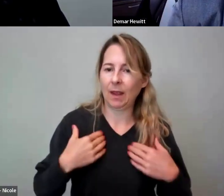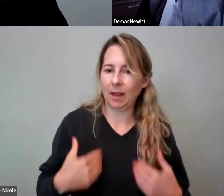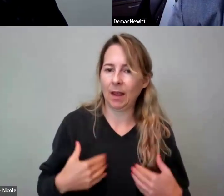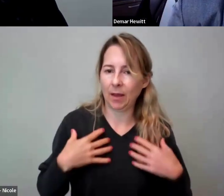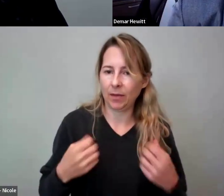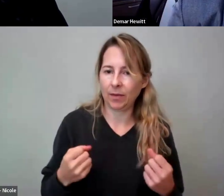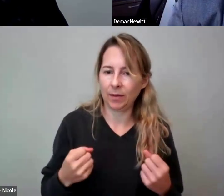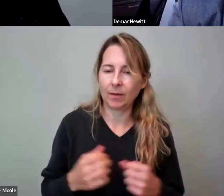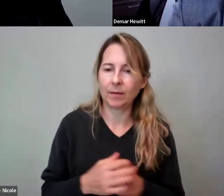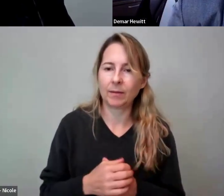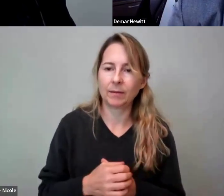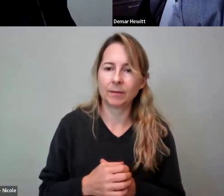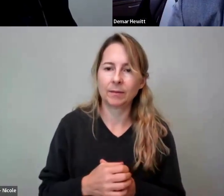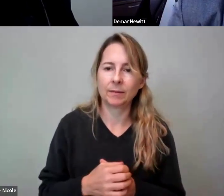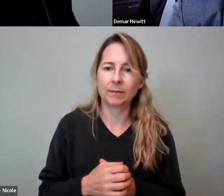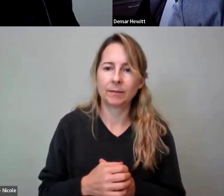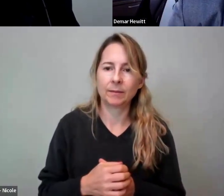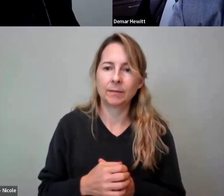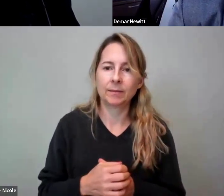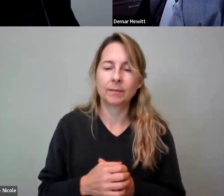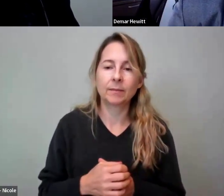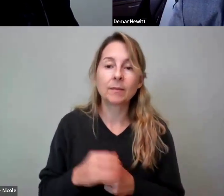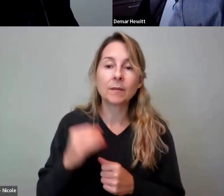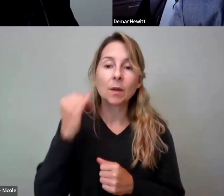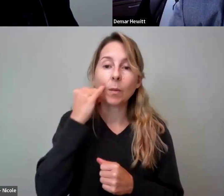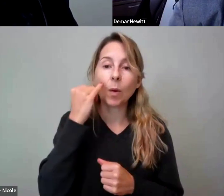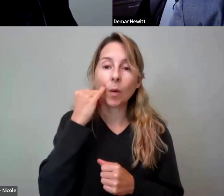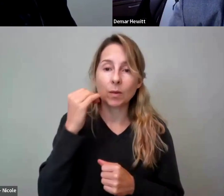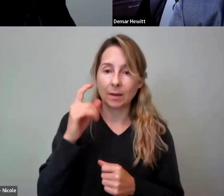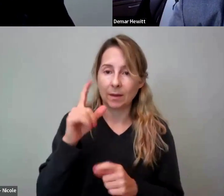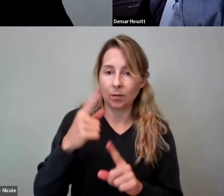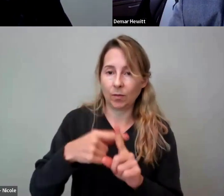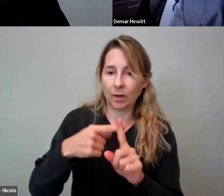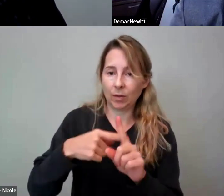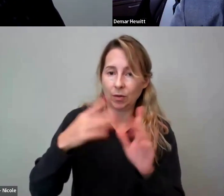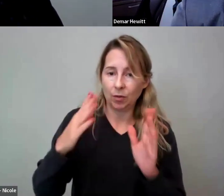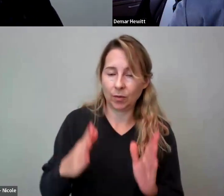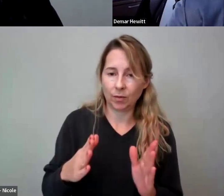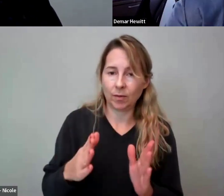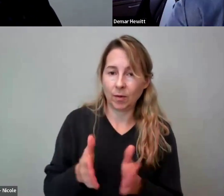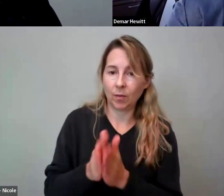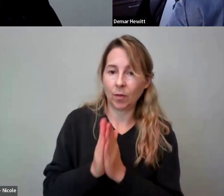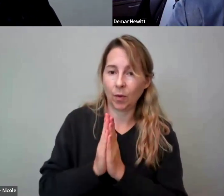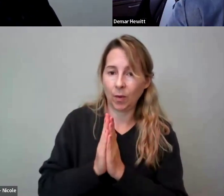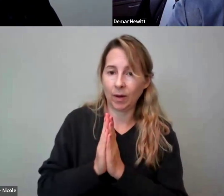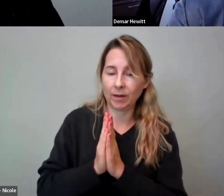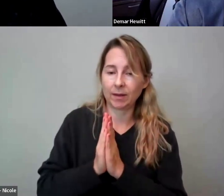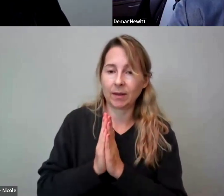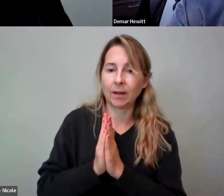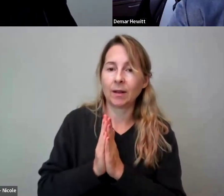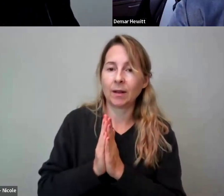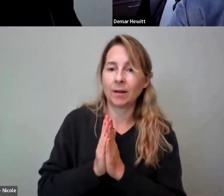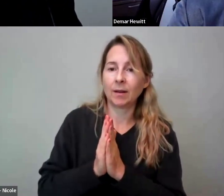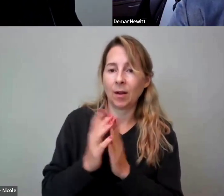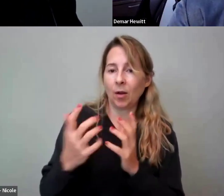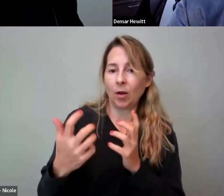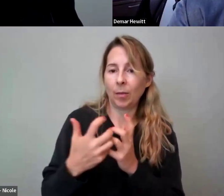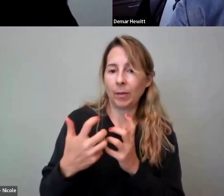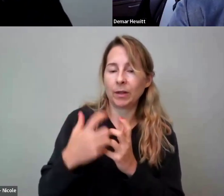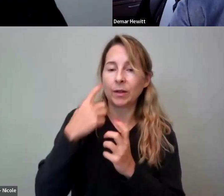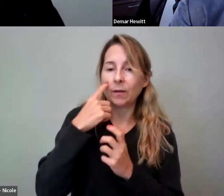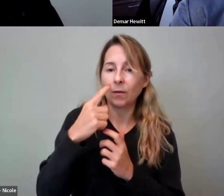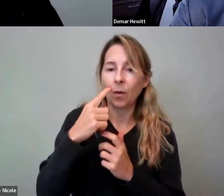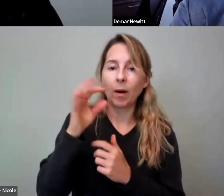discuss if a tenant has a request for accommodation for medical cannabis to their